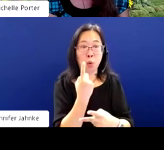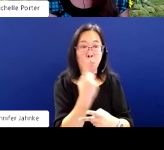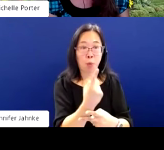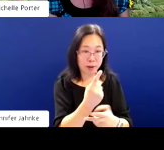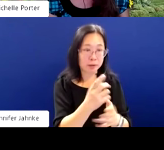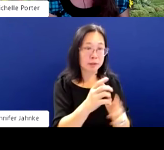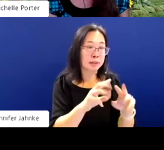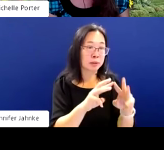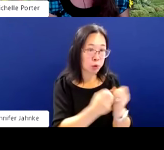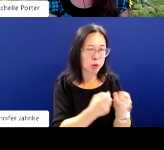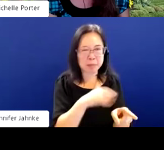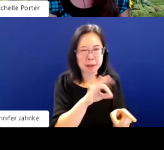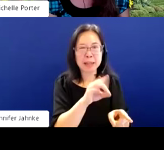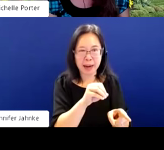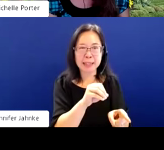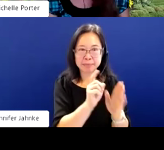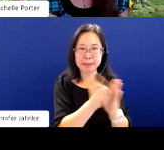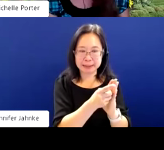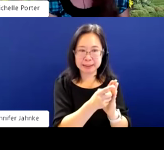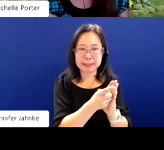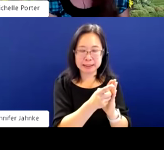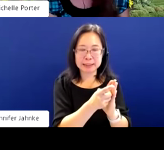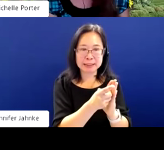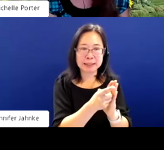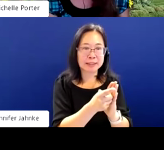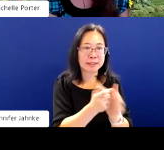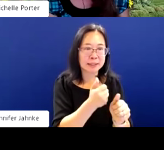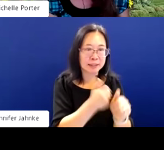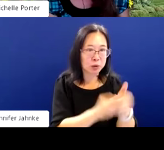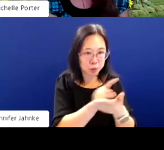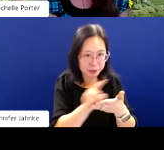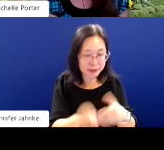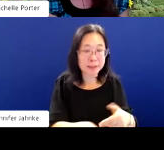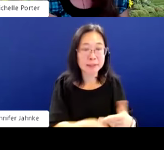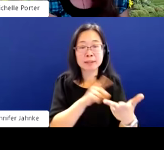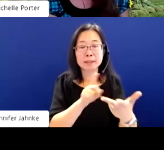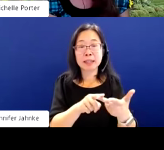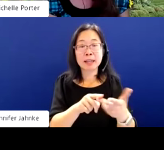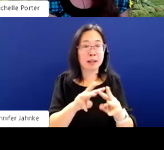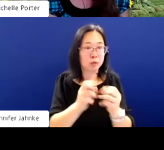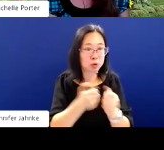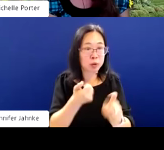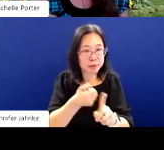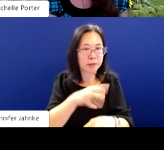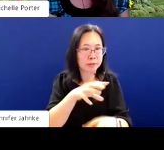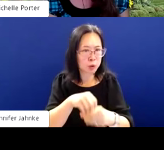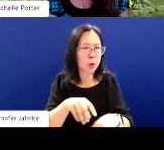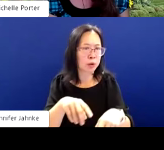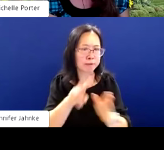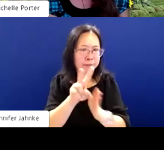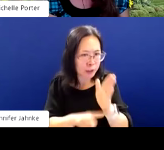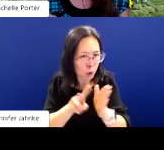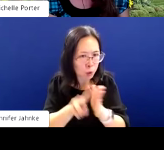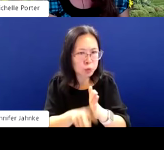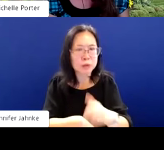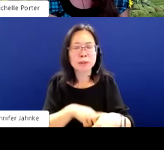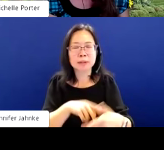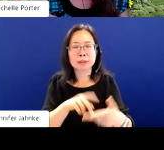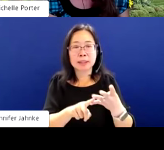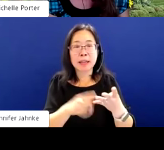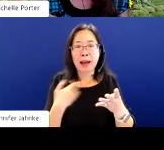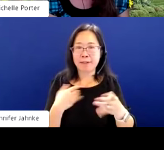week. The sessions involved educational videos. There were individual activities for people